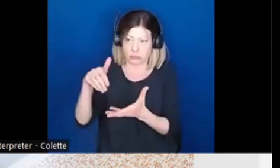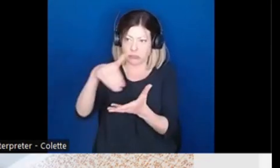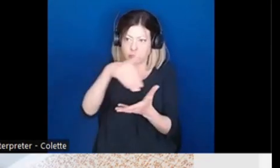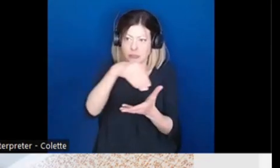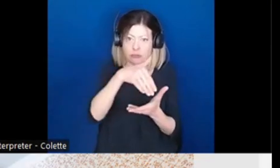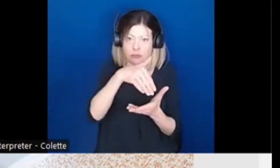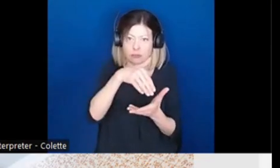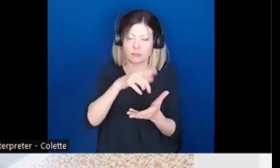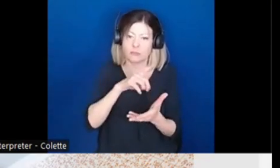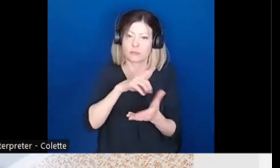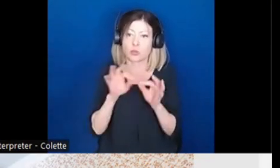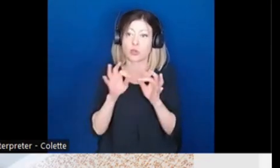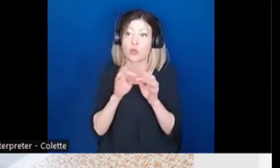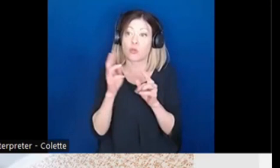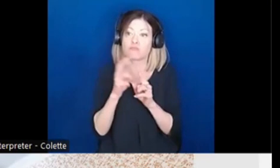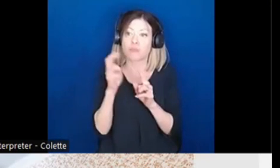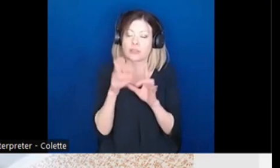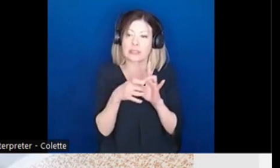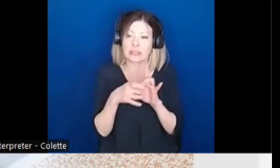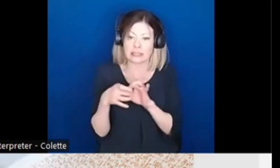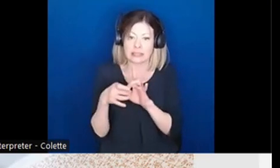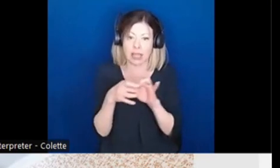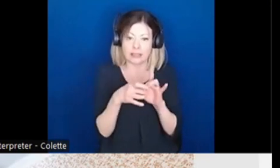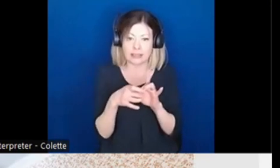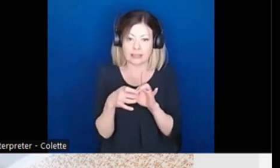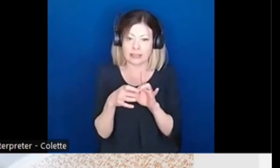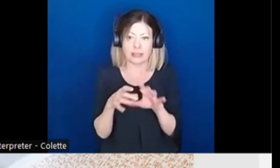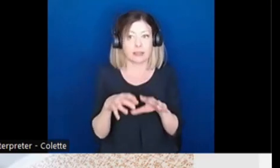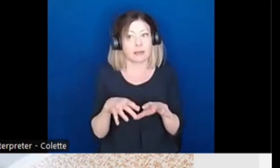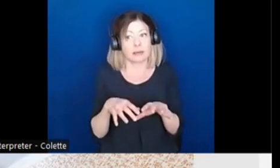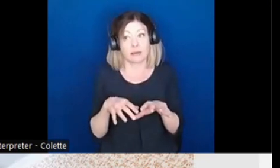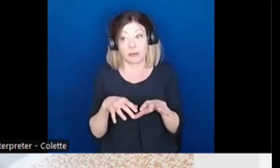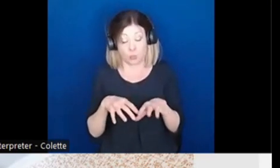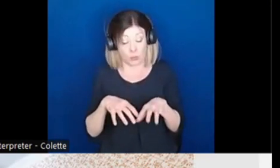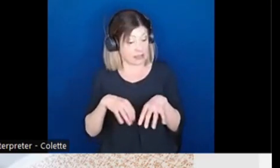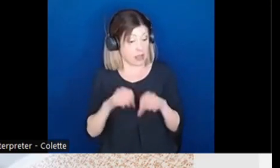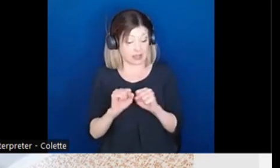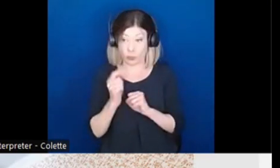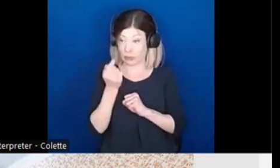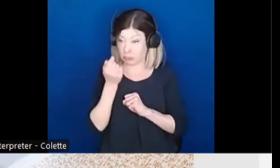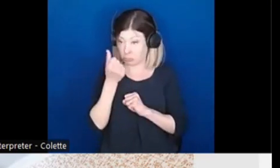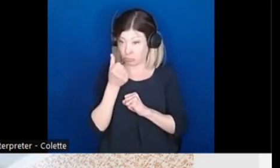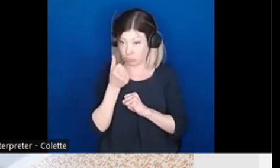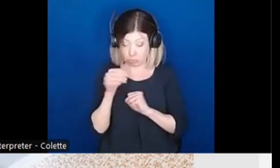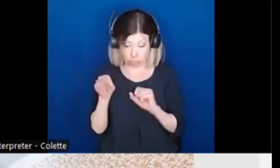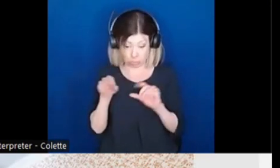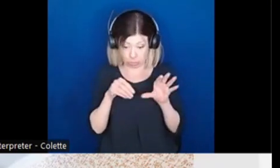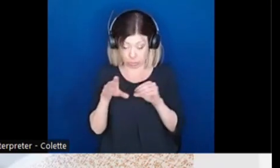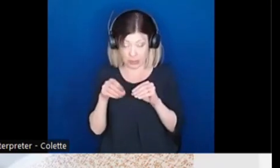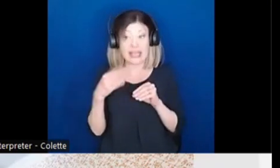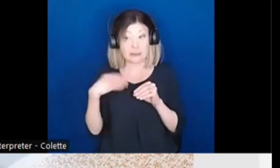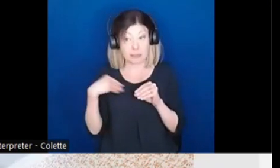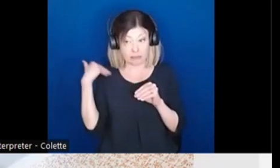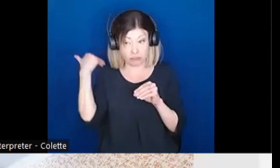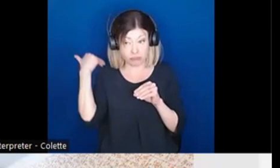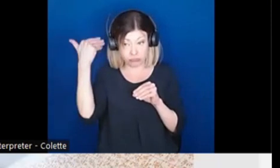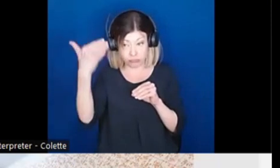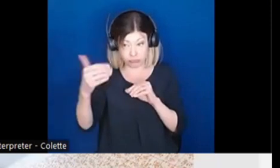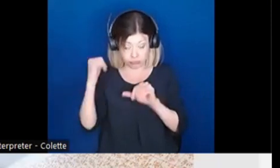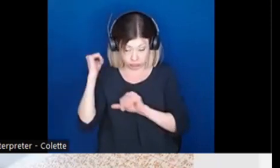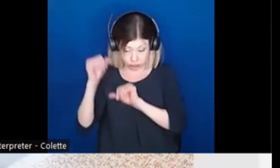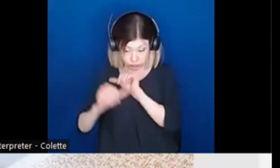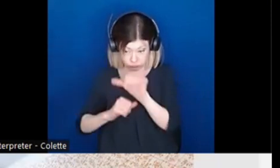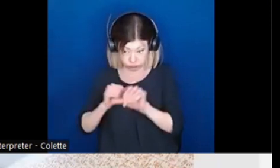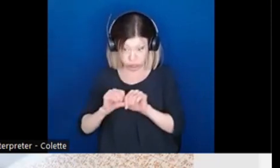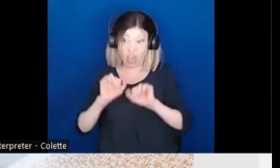started out with very, very little. It's been a long process of bringing things back to the parsonage. And this